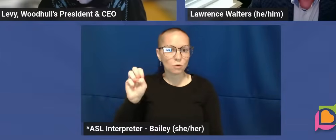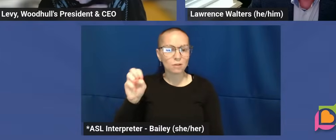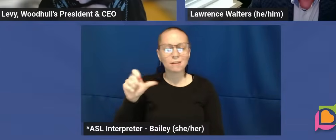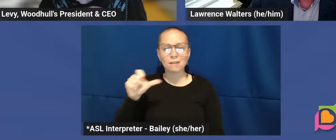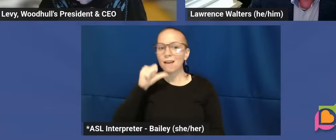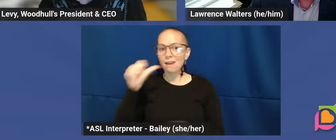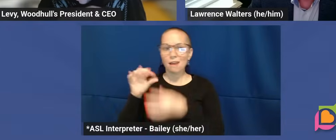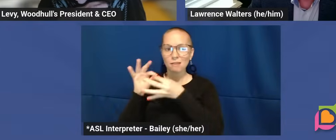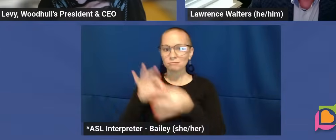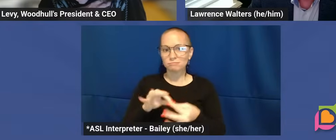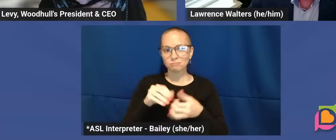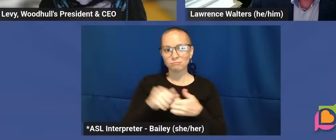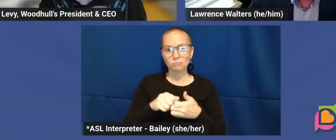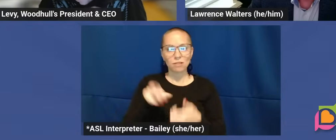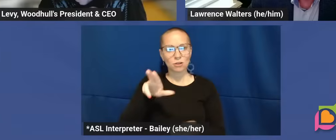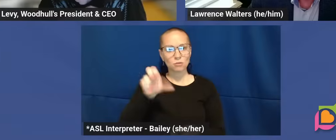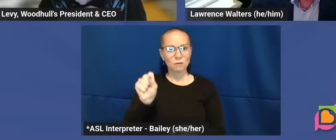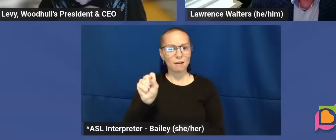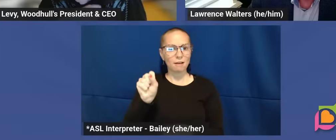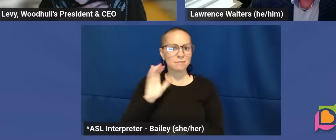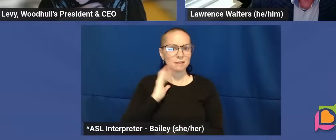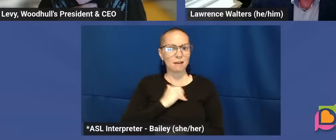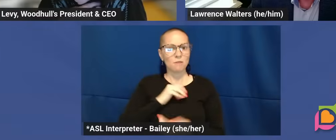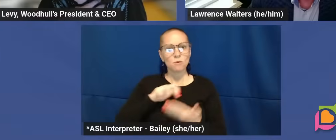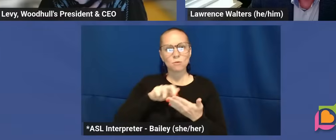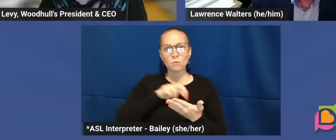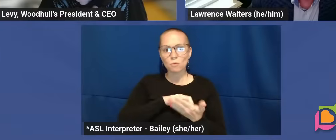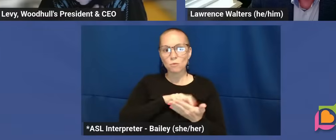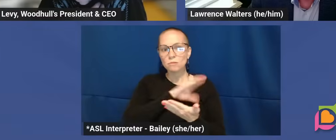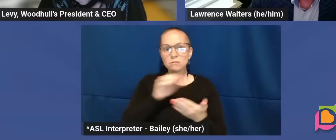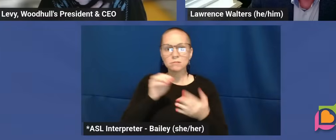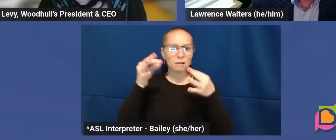United States rules and regulations?